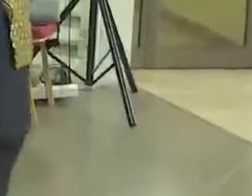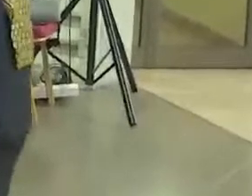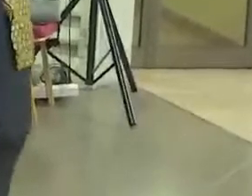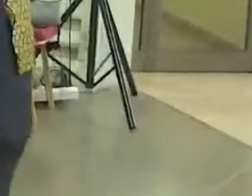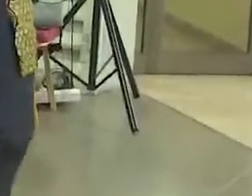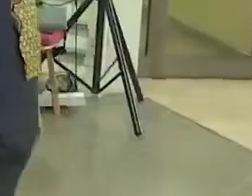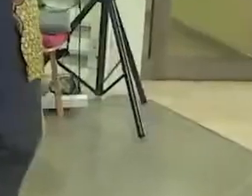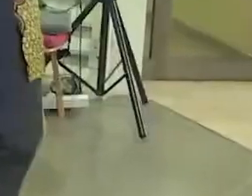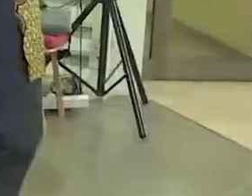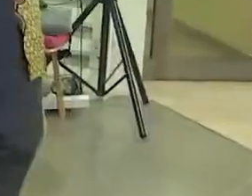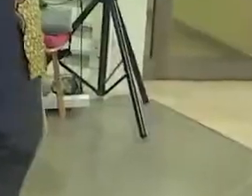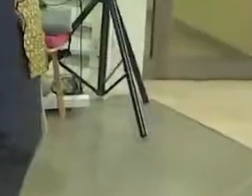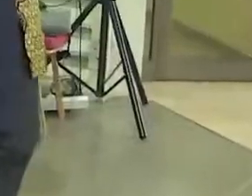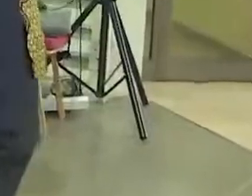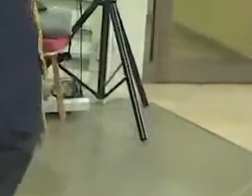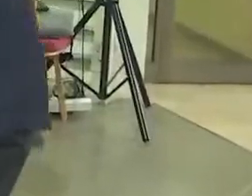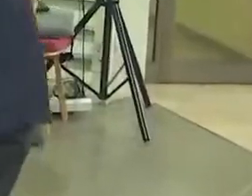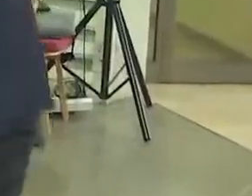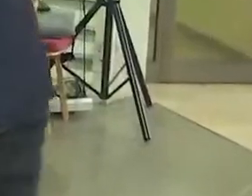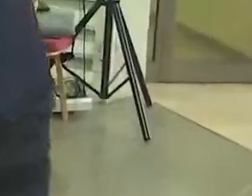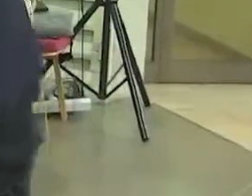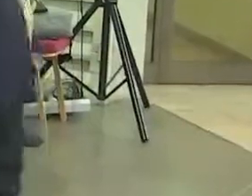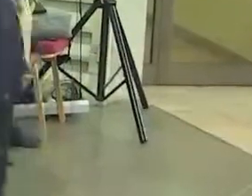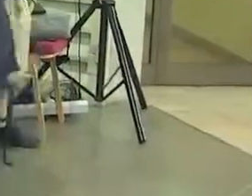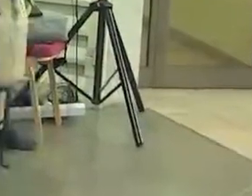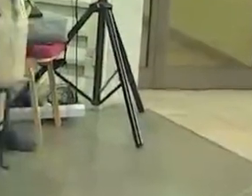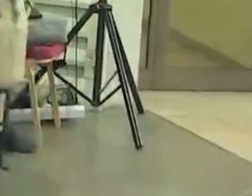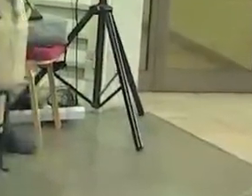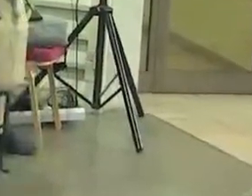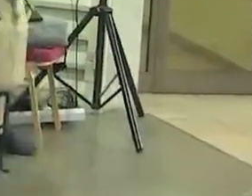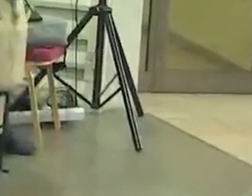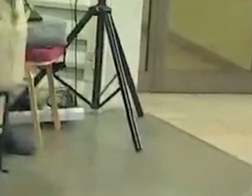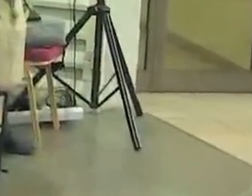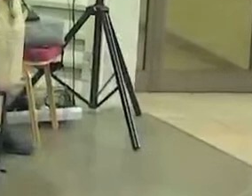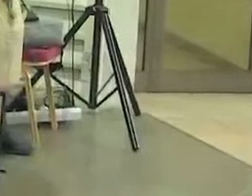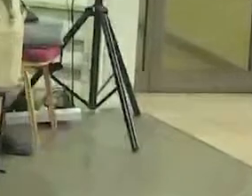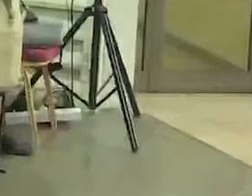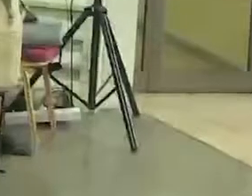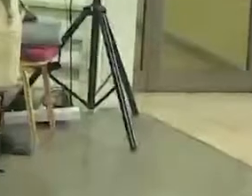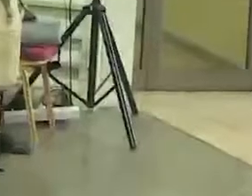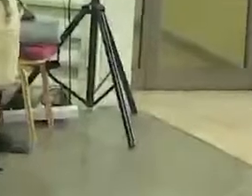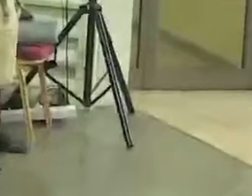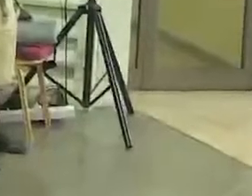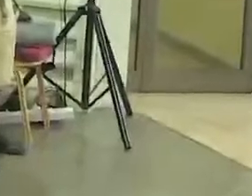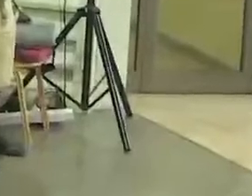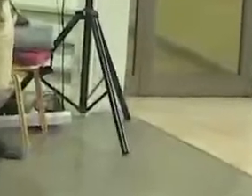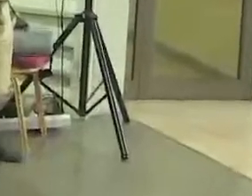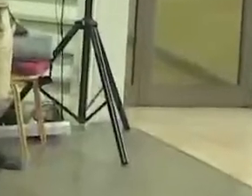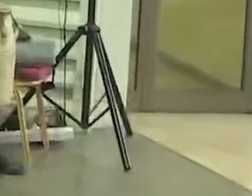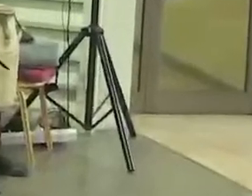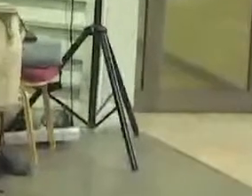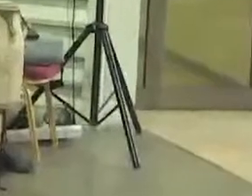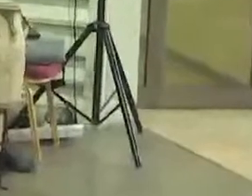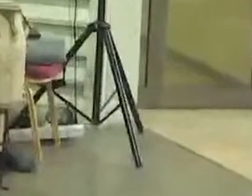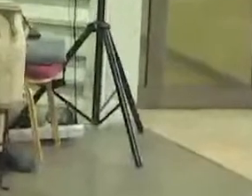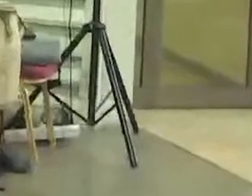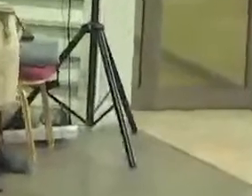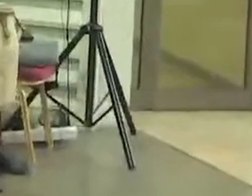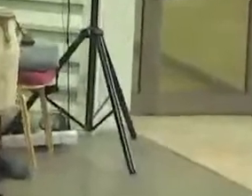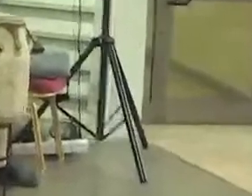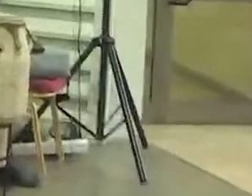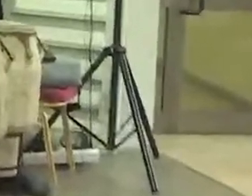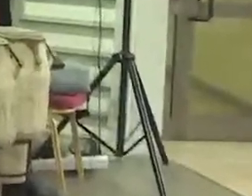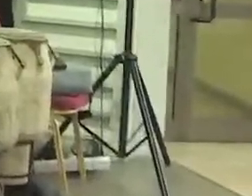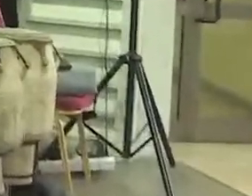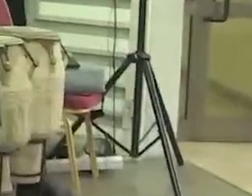Sounds. Been with CDD for the past 25 years. That tells the bond between the two. We love you, CDD.